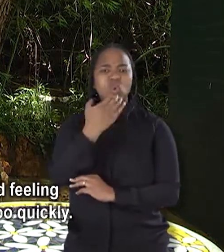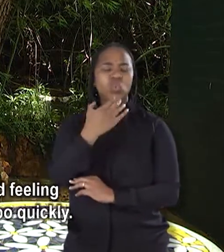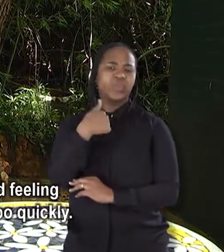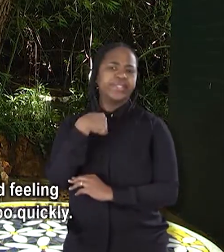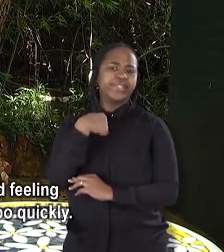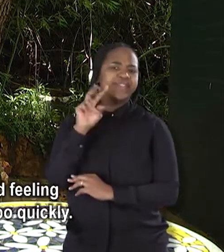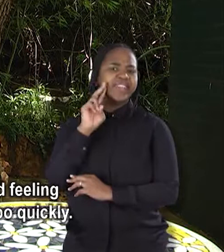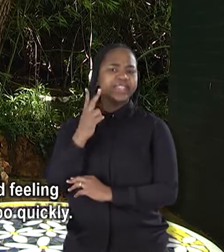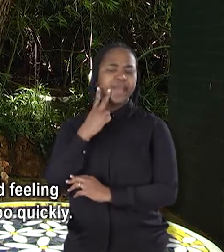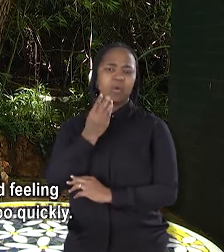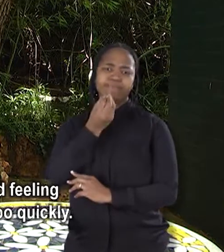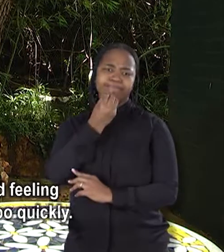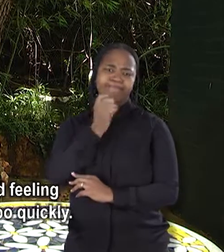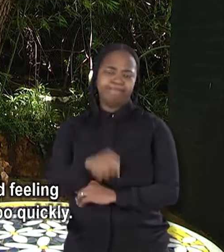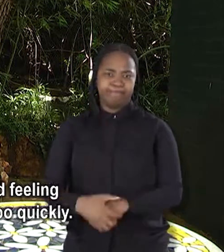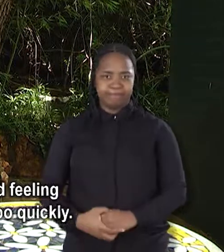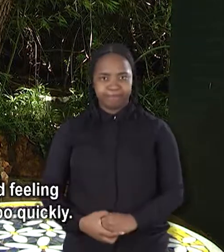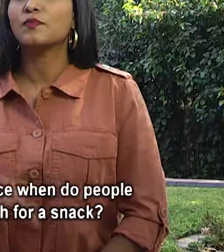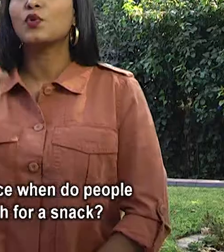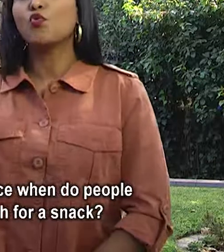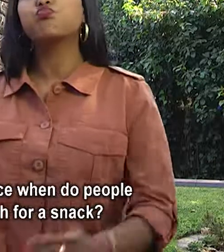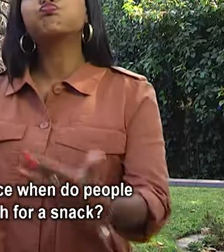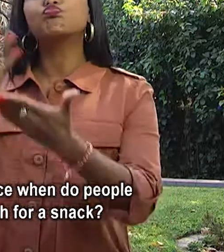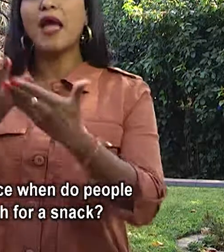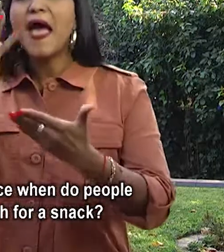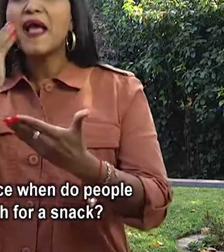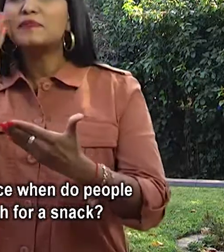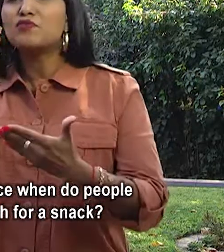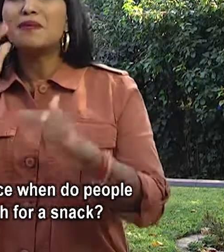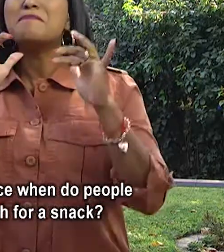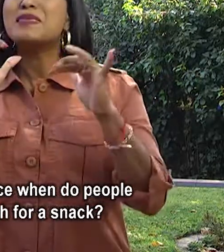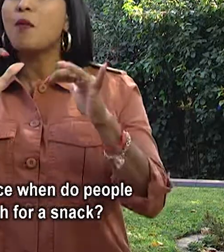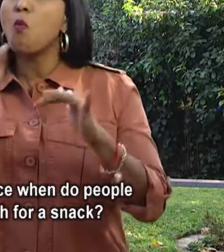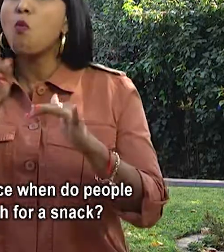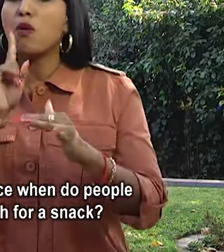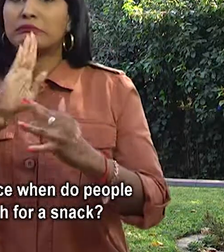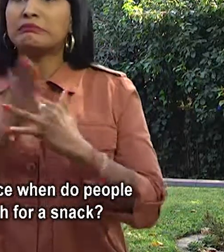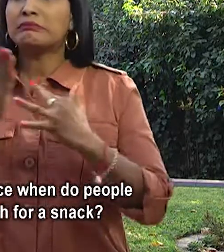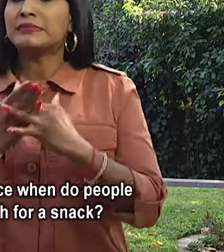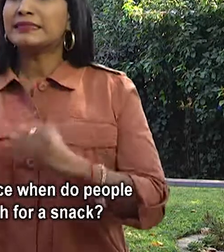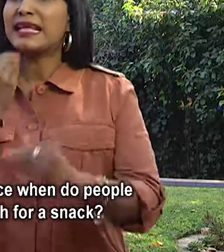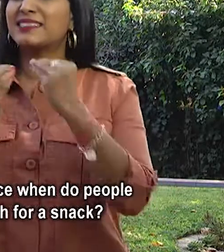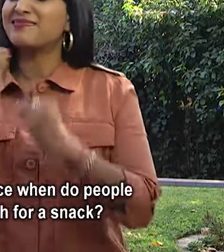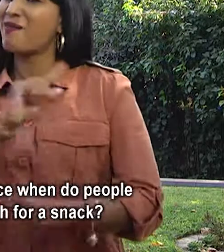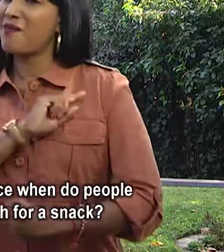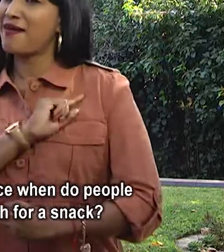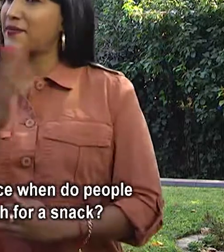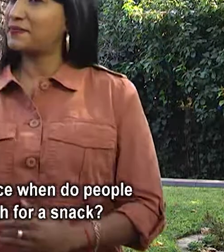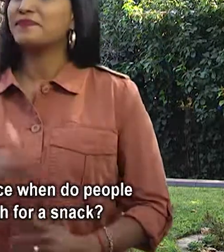So that you don't feel hungry so quickly In your experience when do people usually reach for a snack?